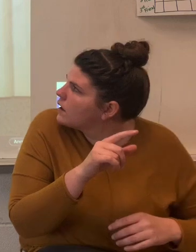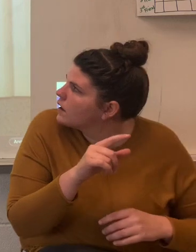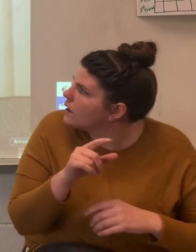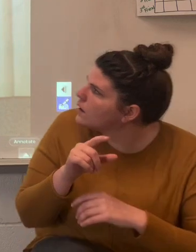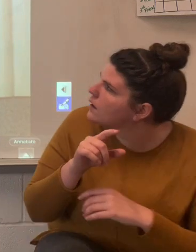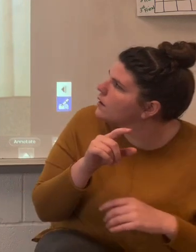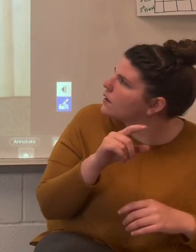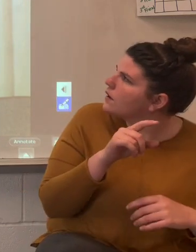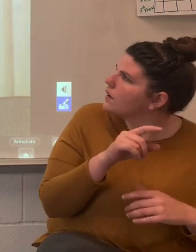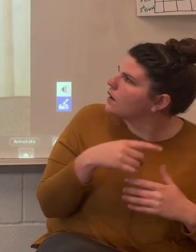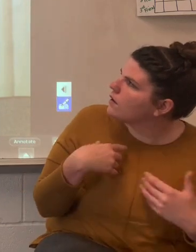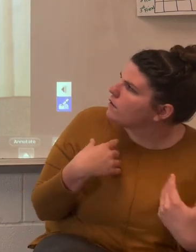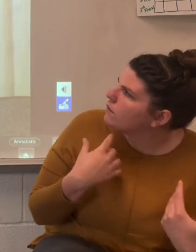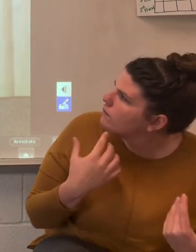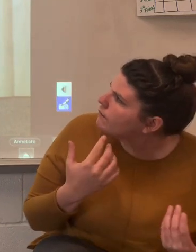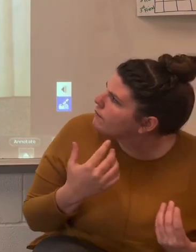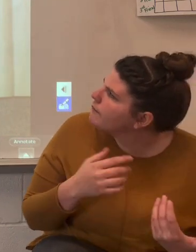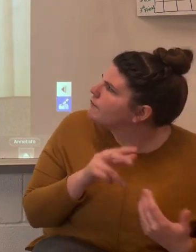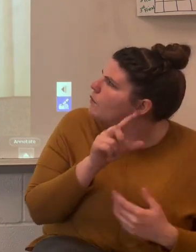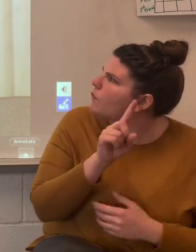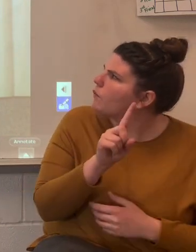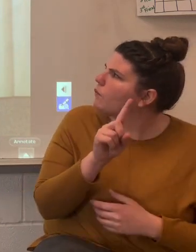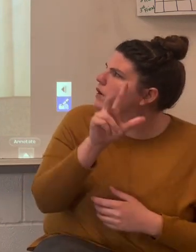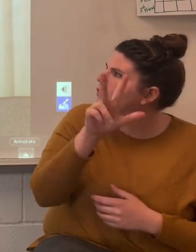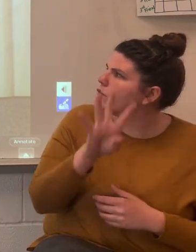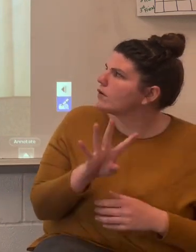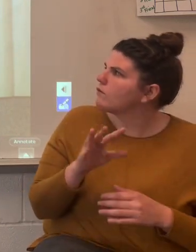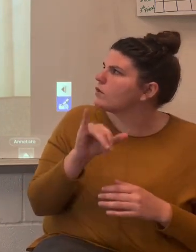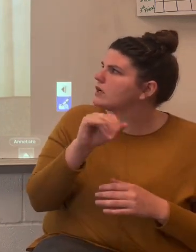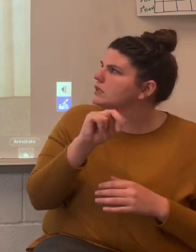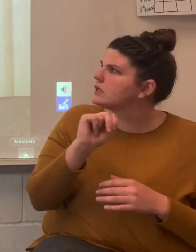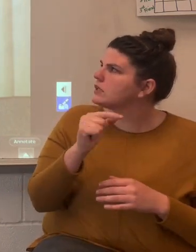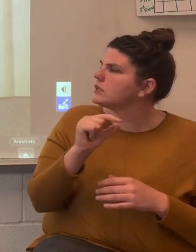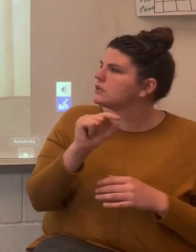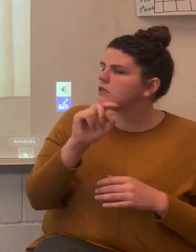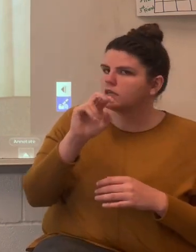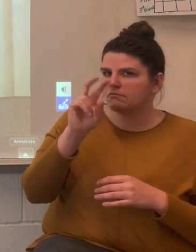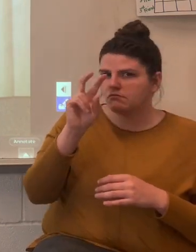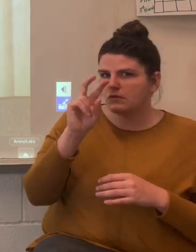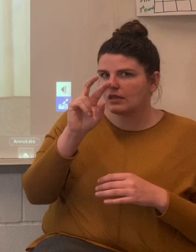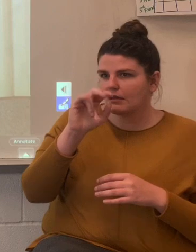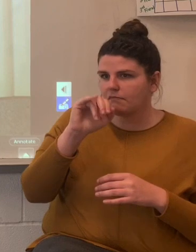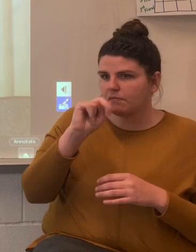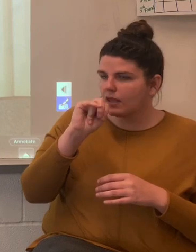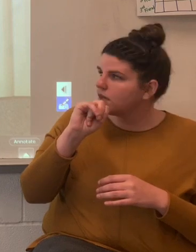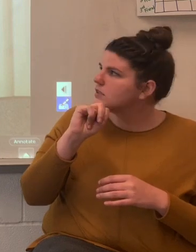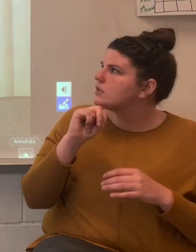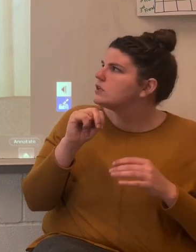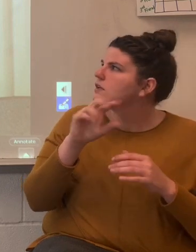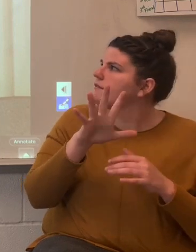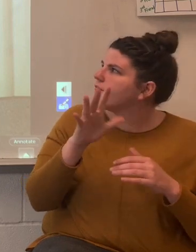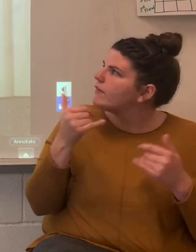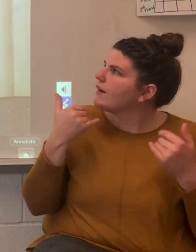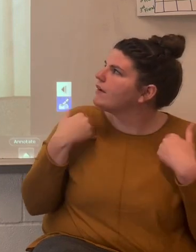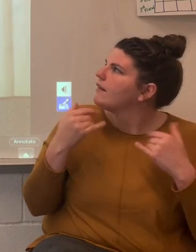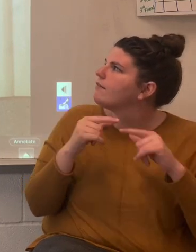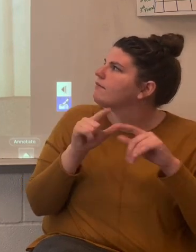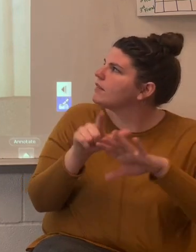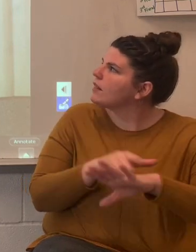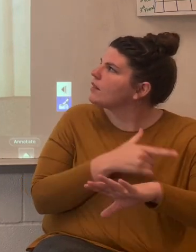2 1/2 inches. What is the total length of all the earthworms? So first thing we have to do is take our